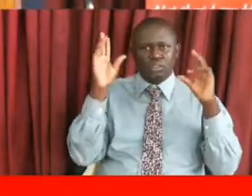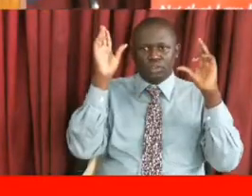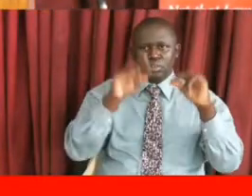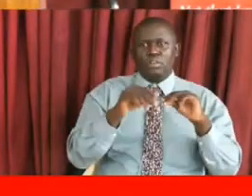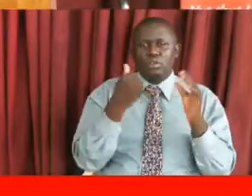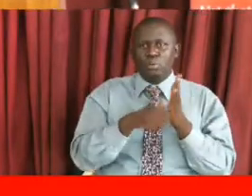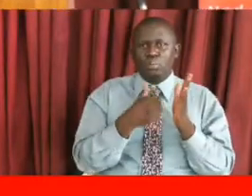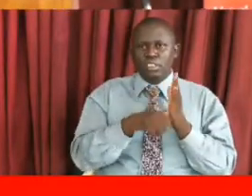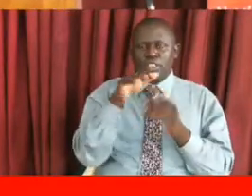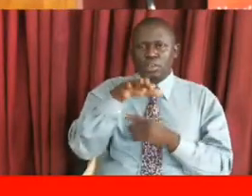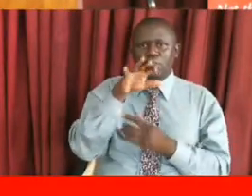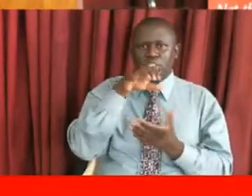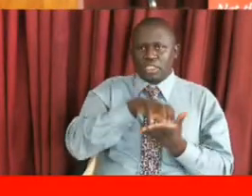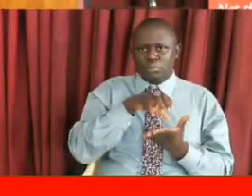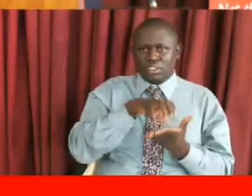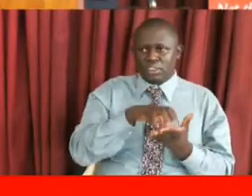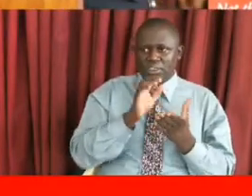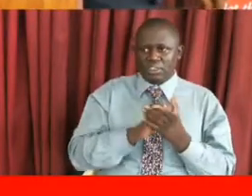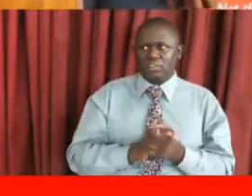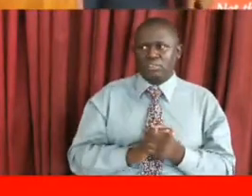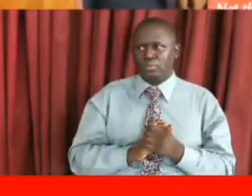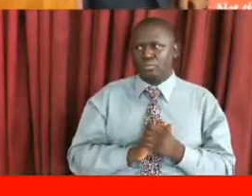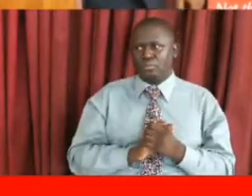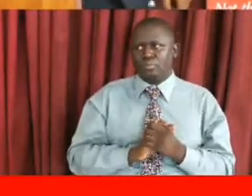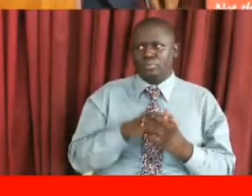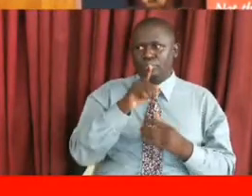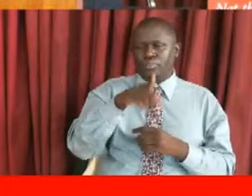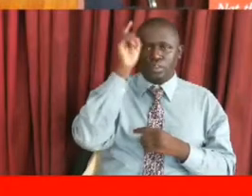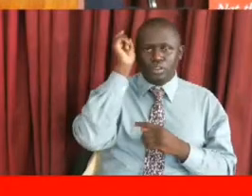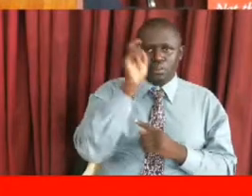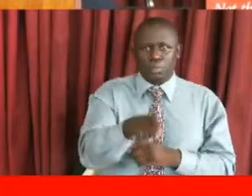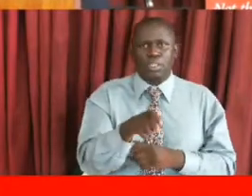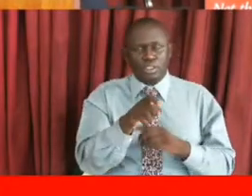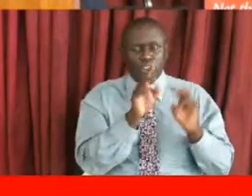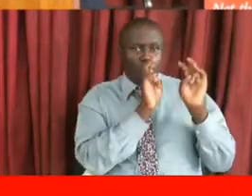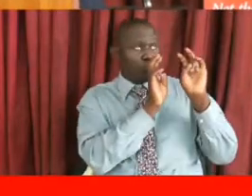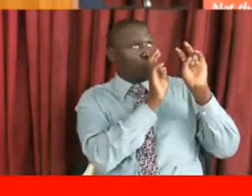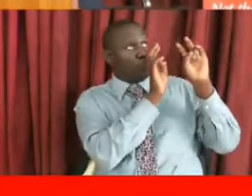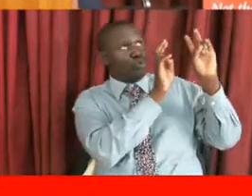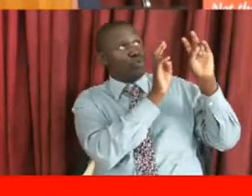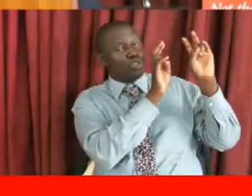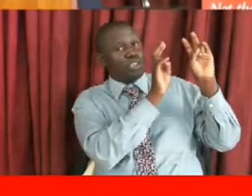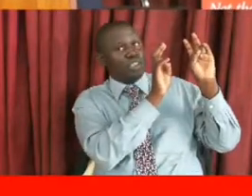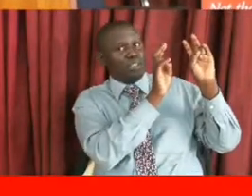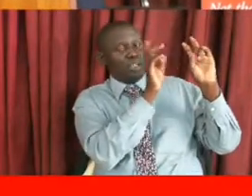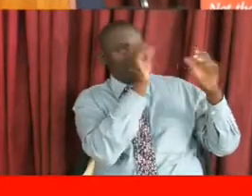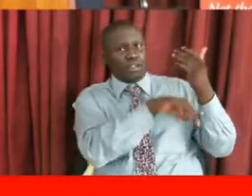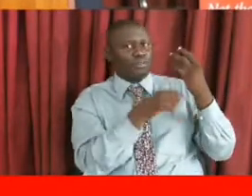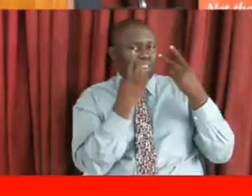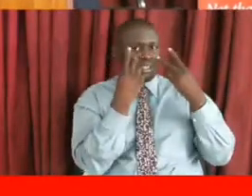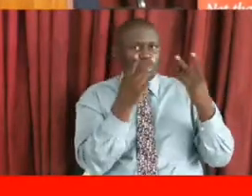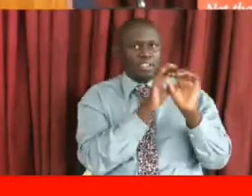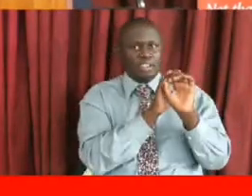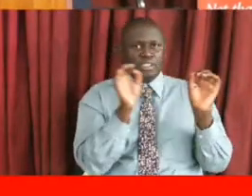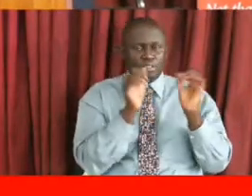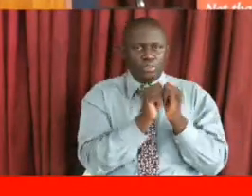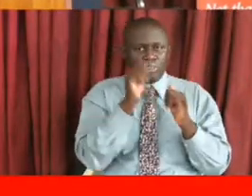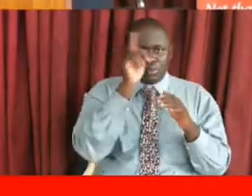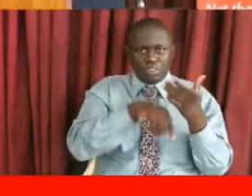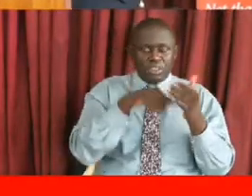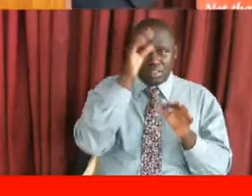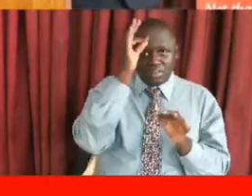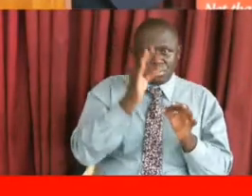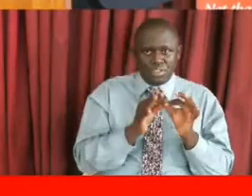your circumstances you must look at the Unseen by faith and